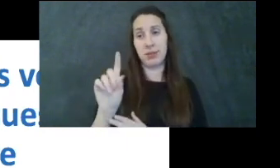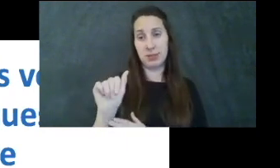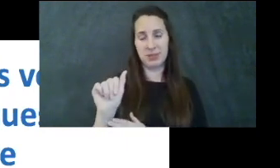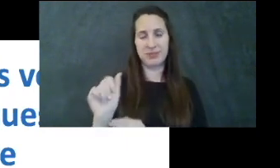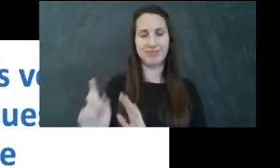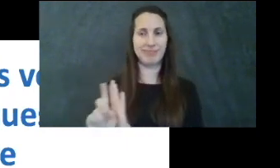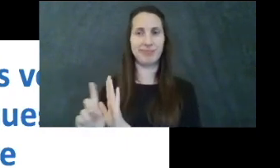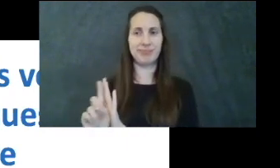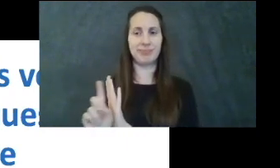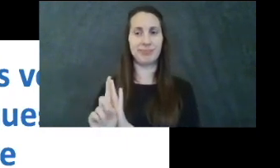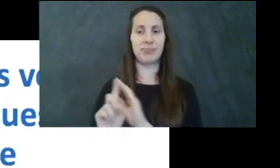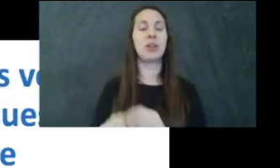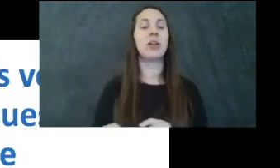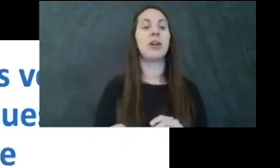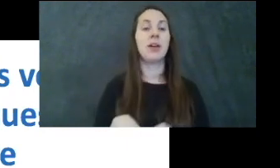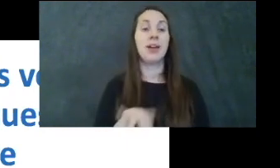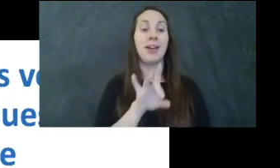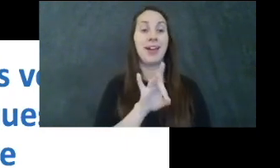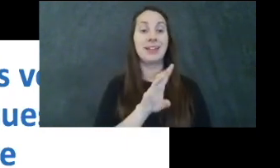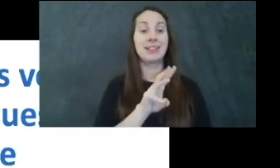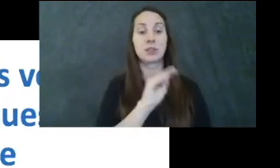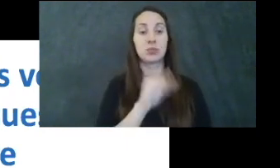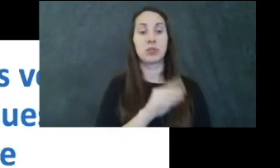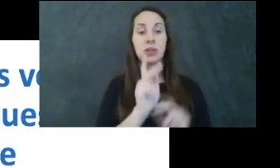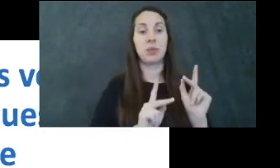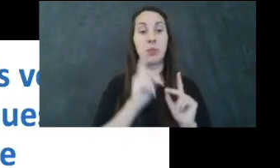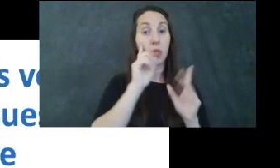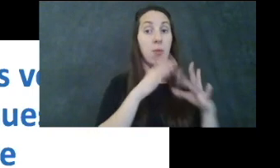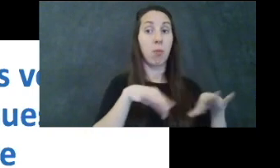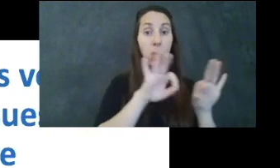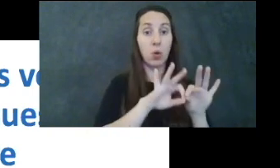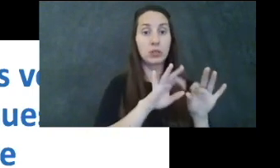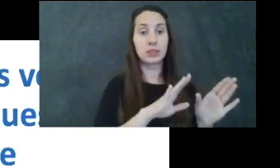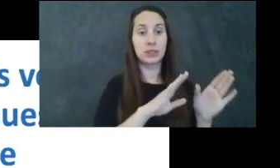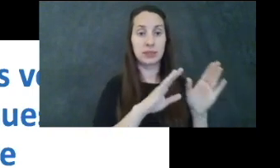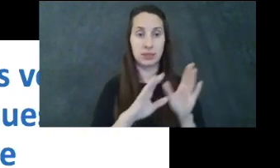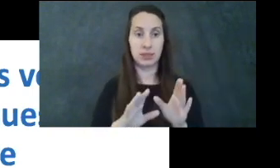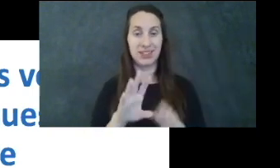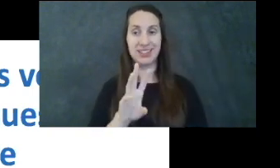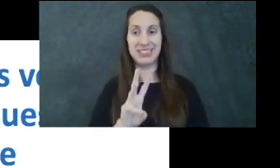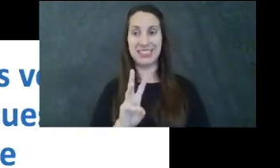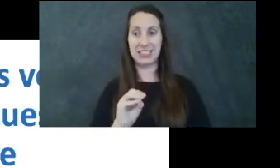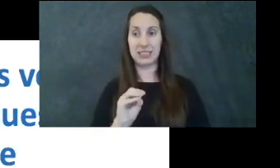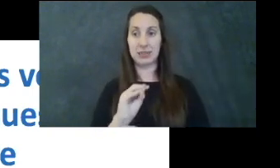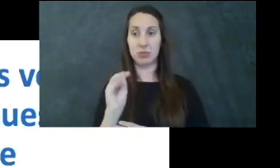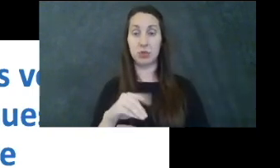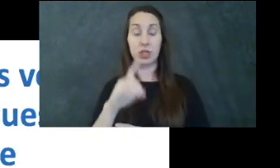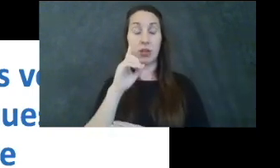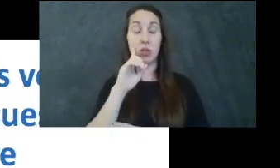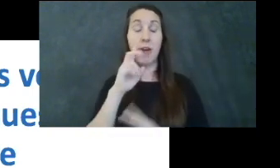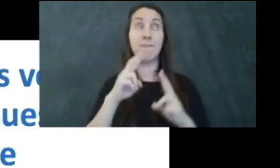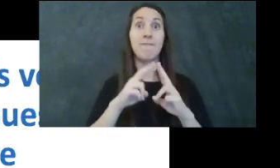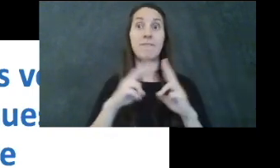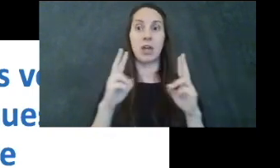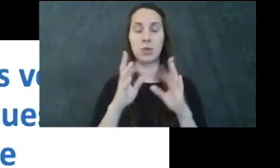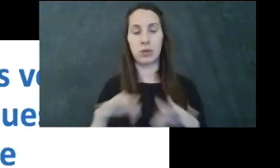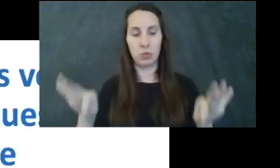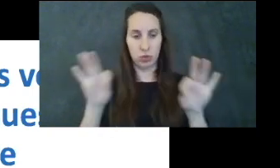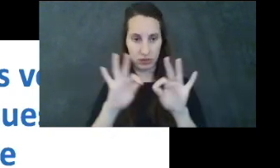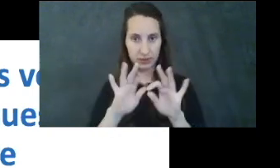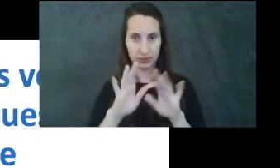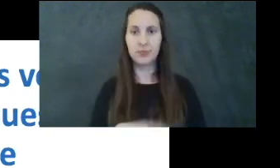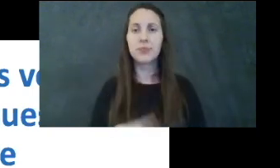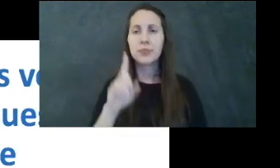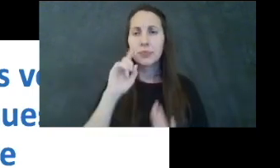the people thought it was important. 60% thought it was very important. And you'll notice on the right-hand